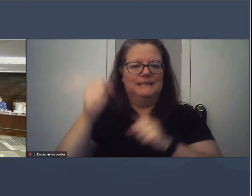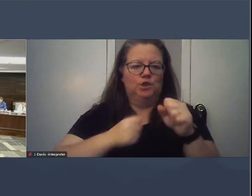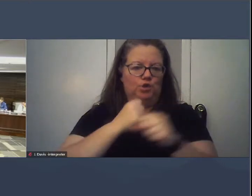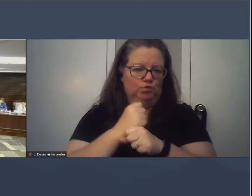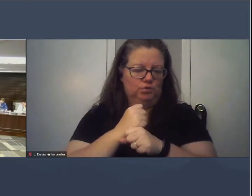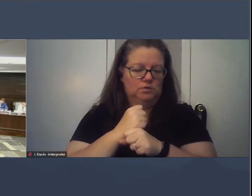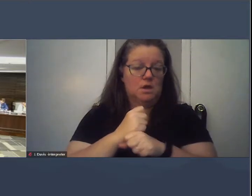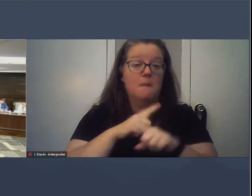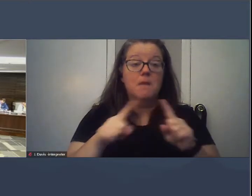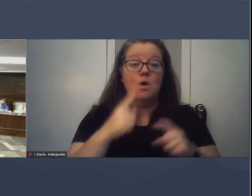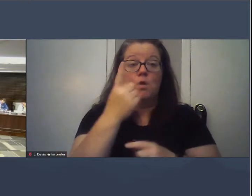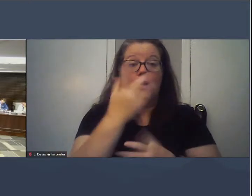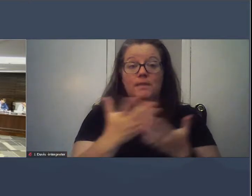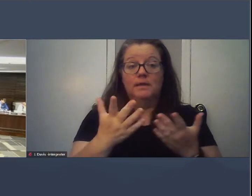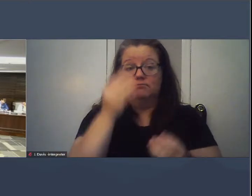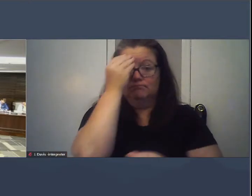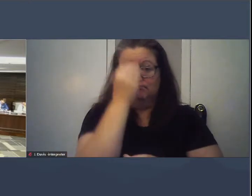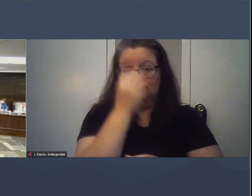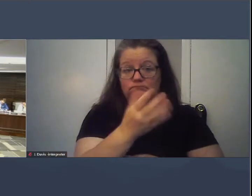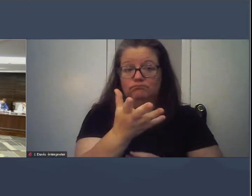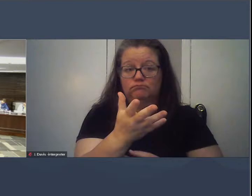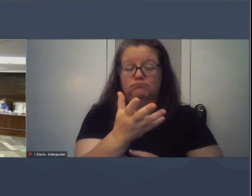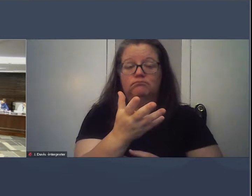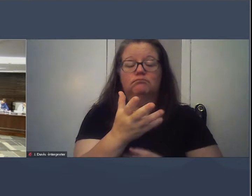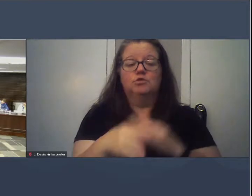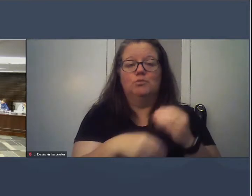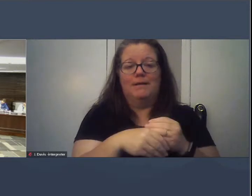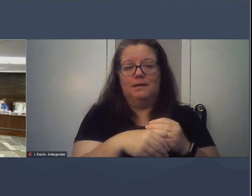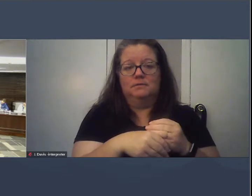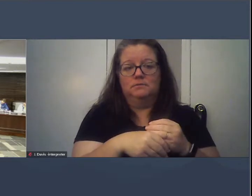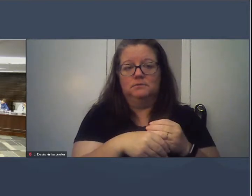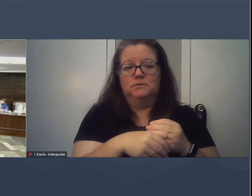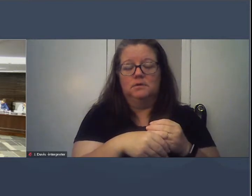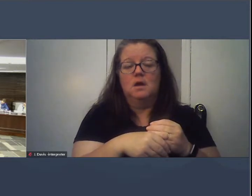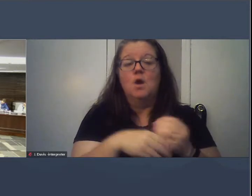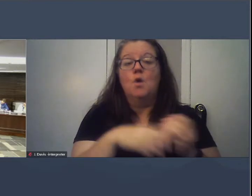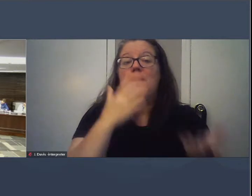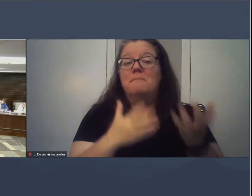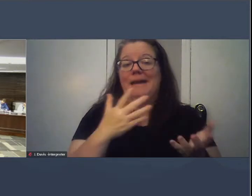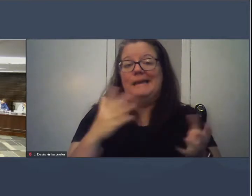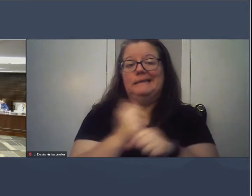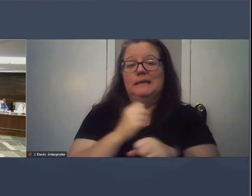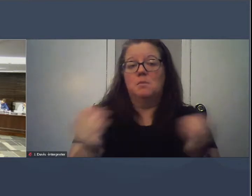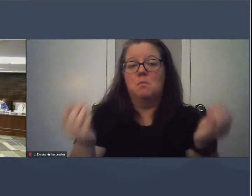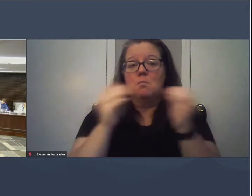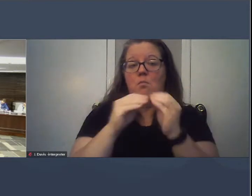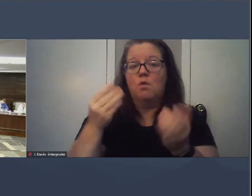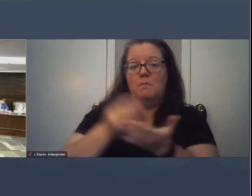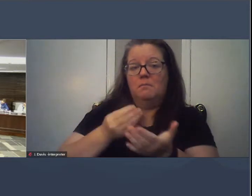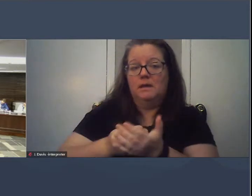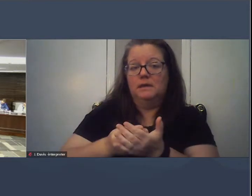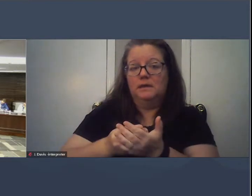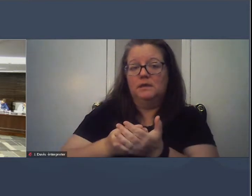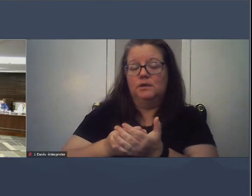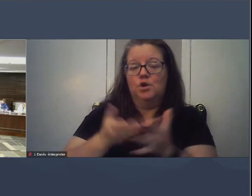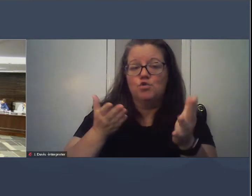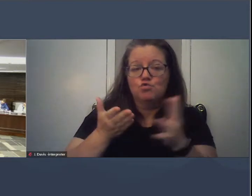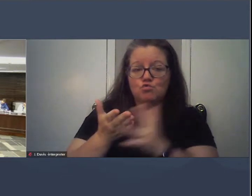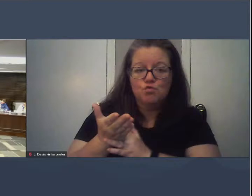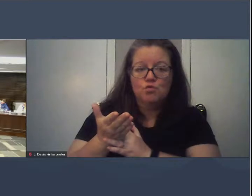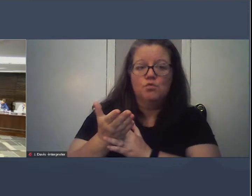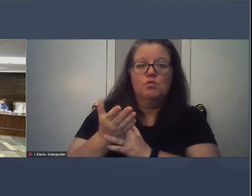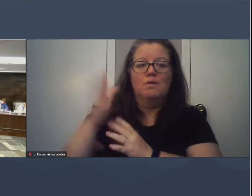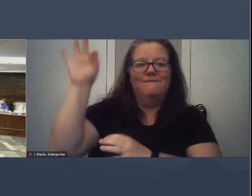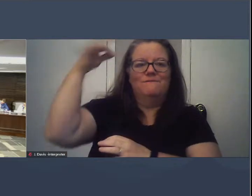one thing I will add as well is with the potential for additional funds that would be made available through